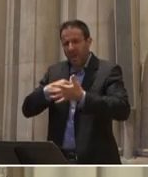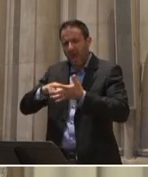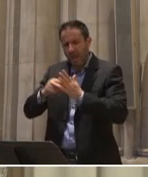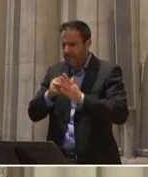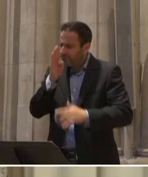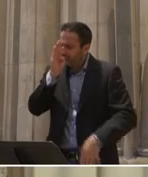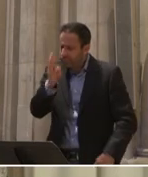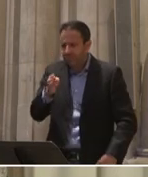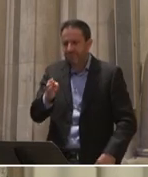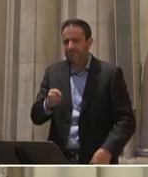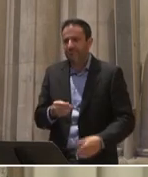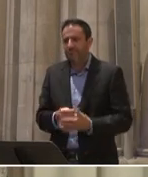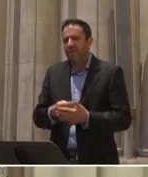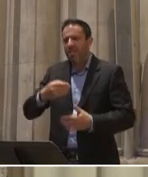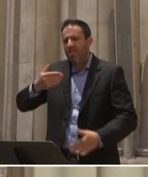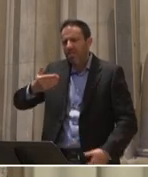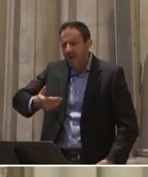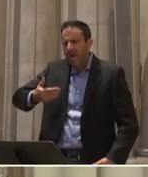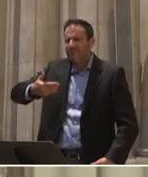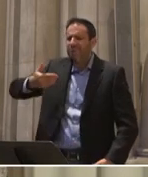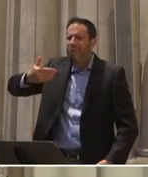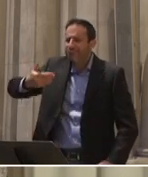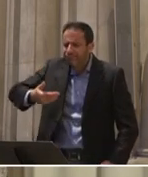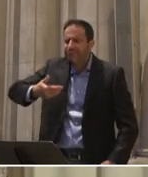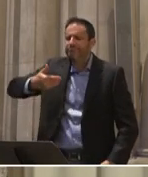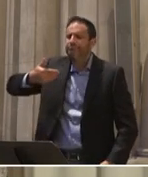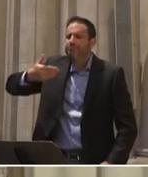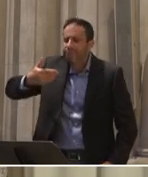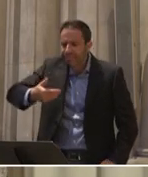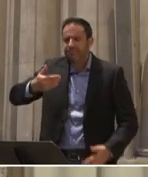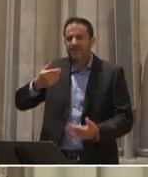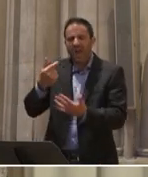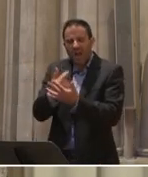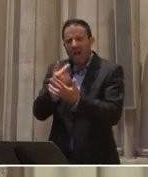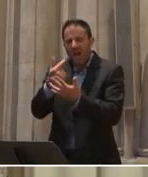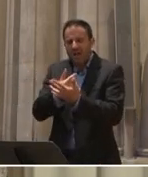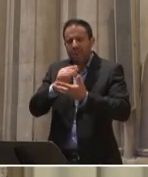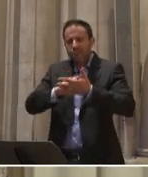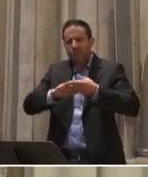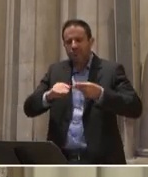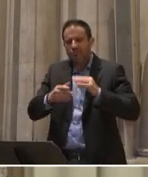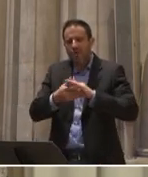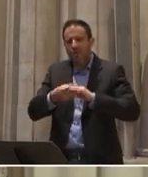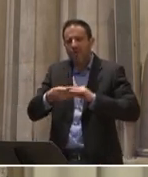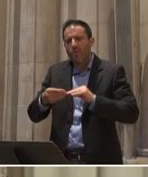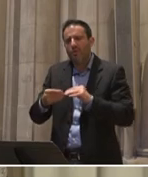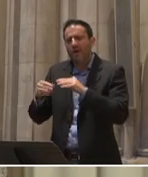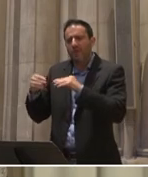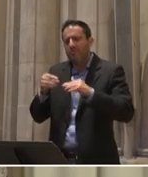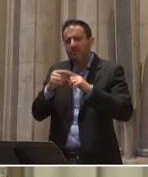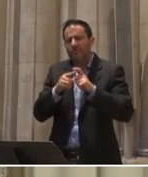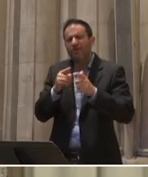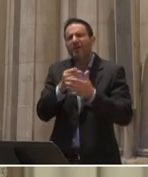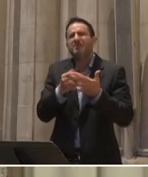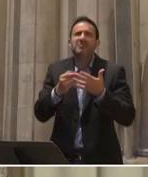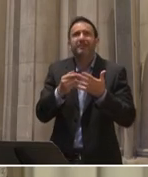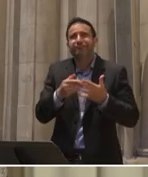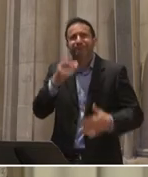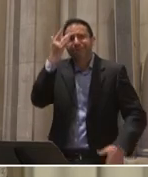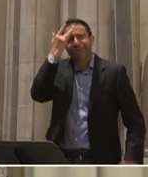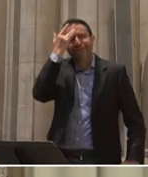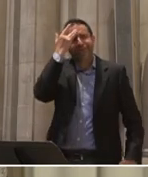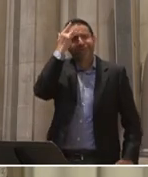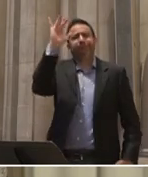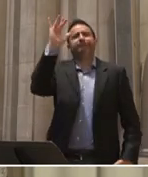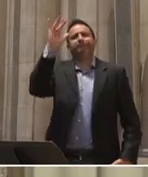time to time, and maybe this has happened to you, a gospel story or teaching moves from something intellectual